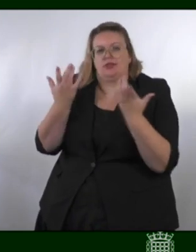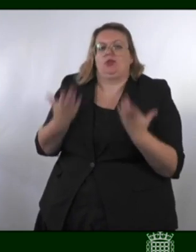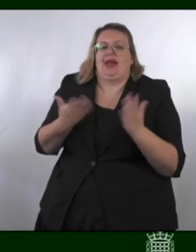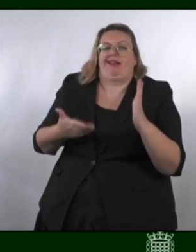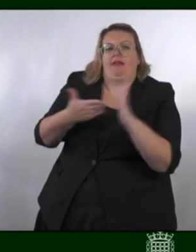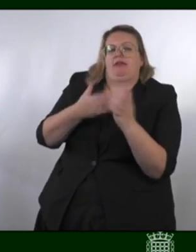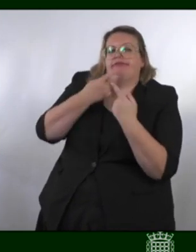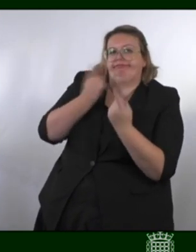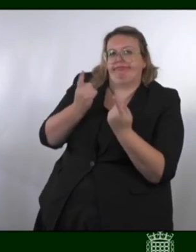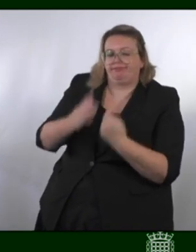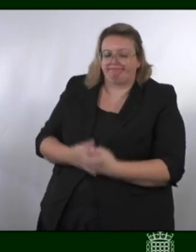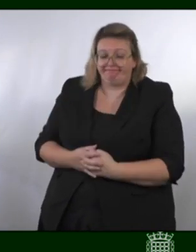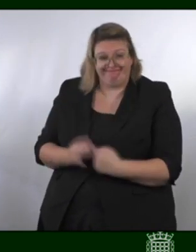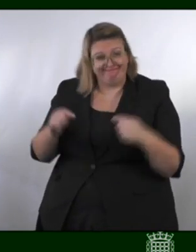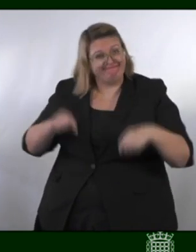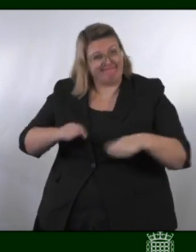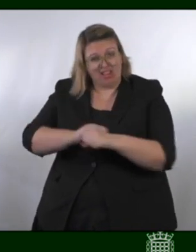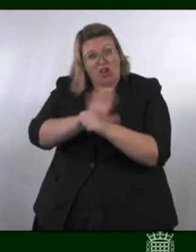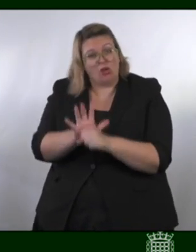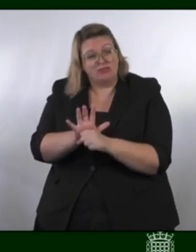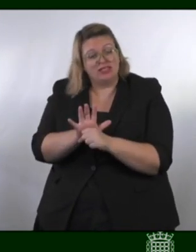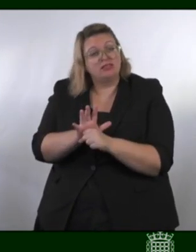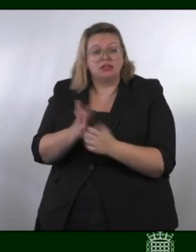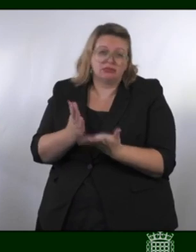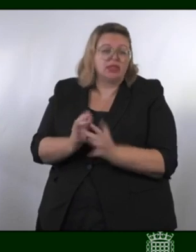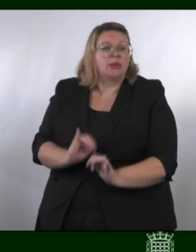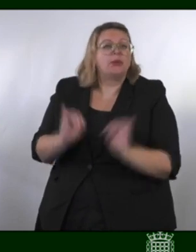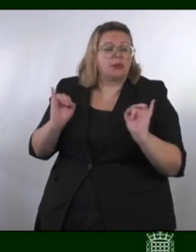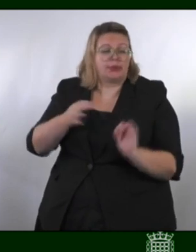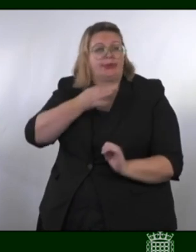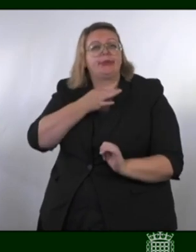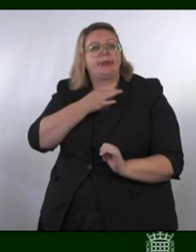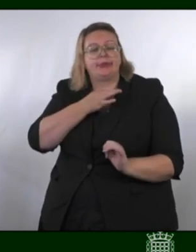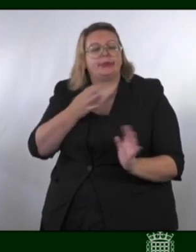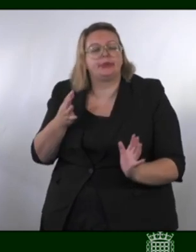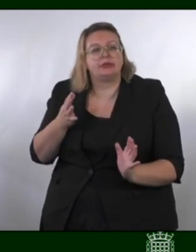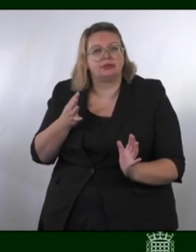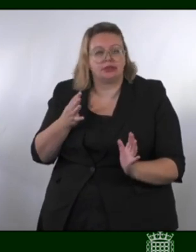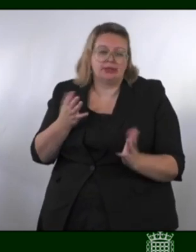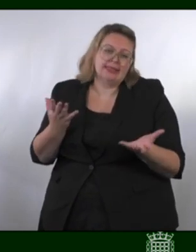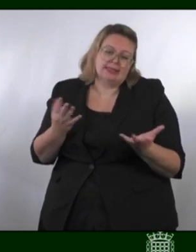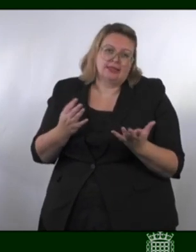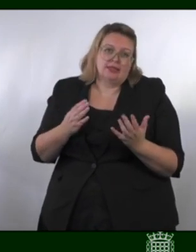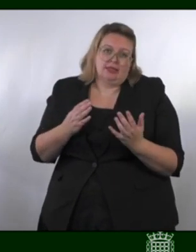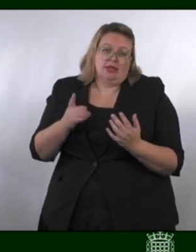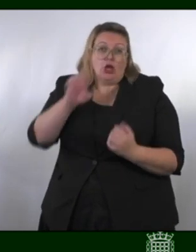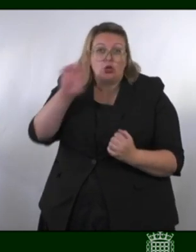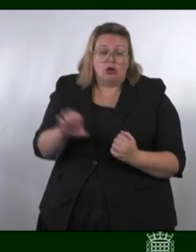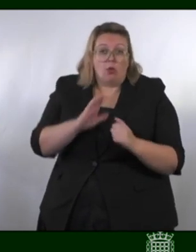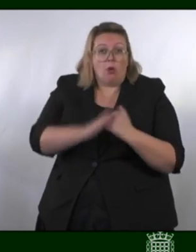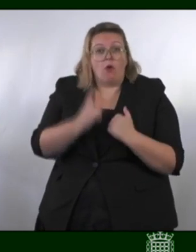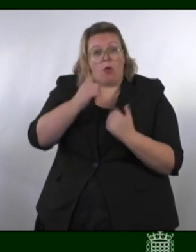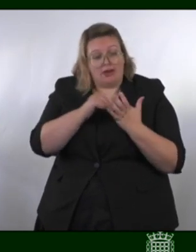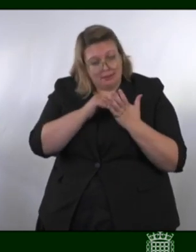This virus remains a serious threat. Over 1 million people have tested positive for coronavirus in Europe over